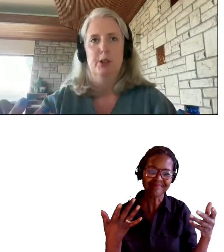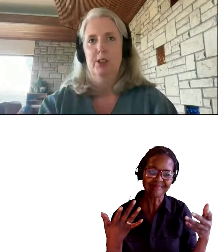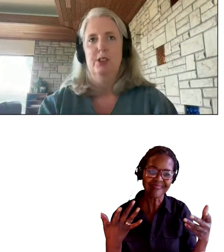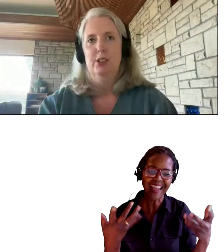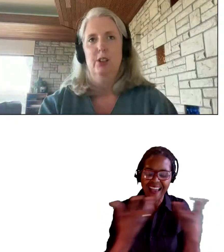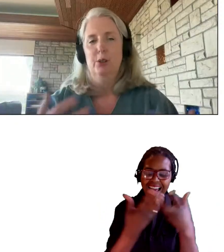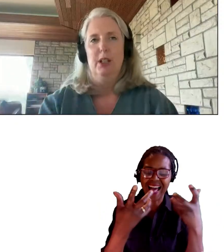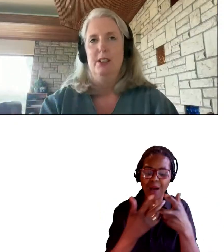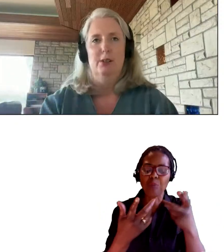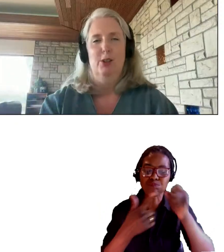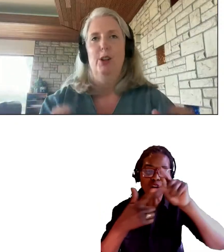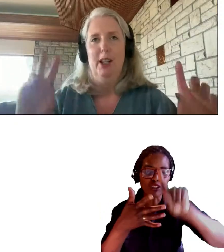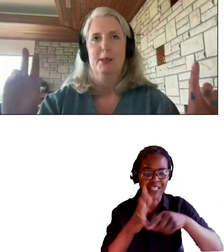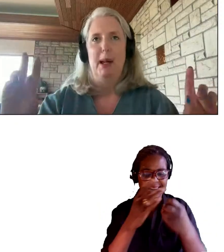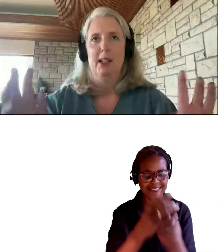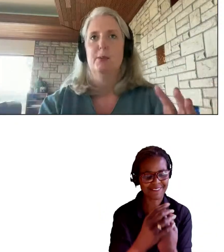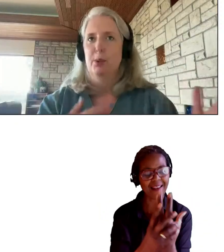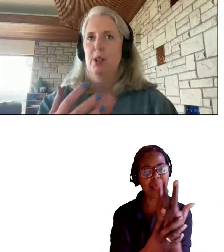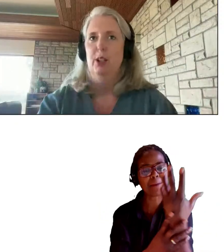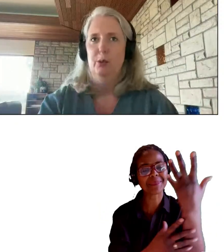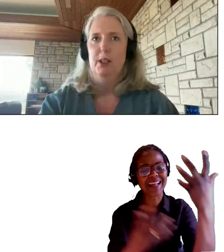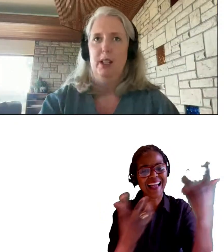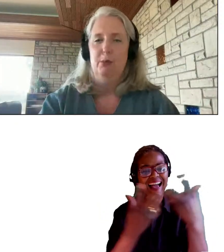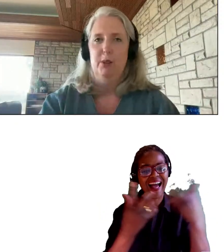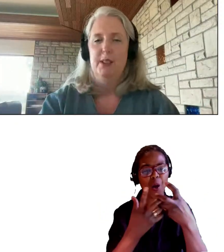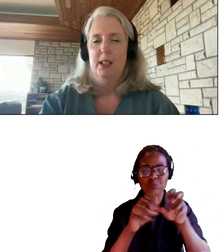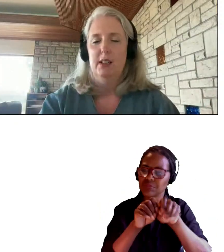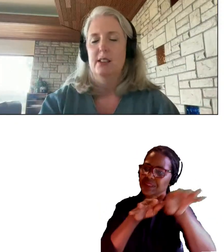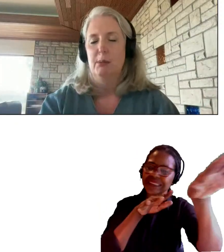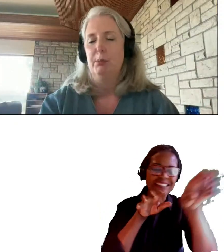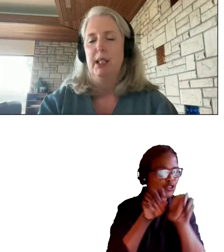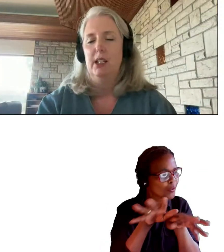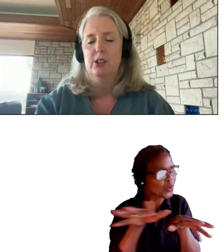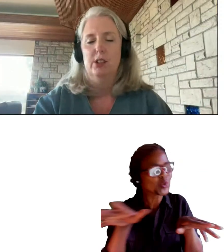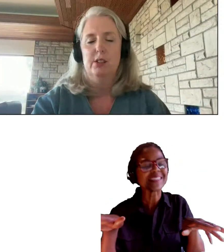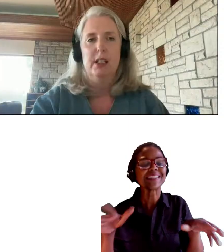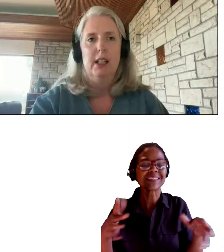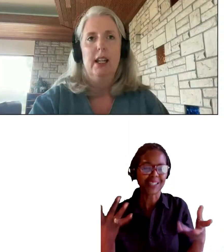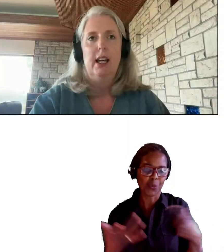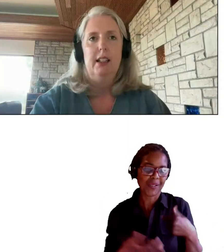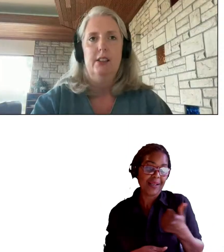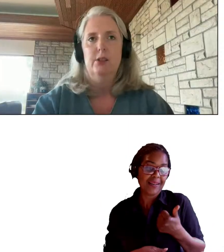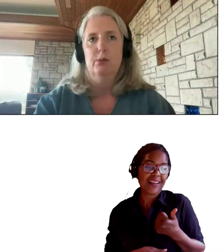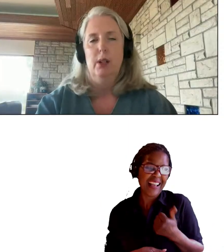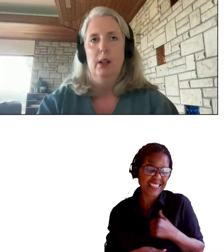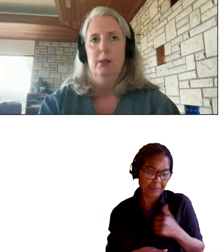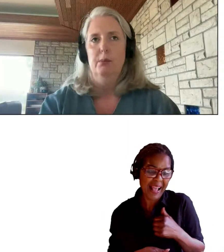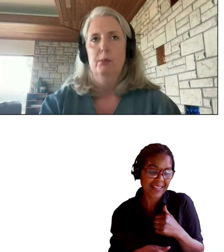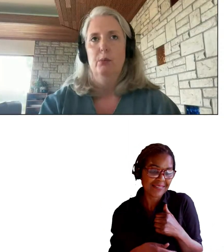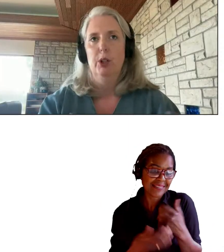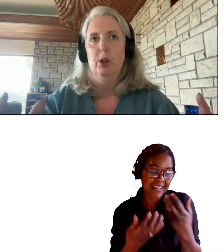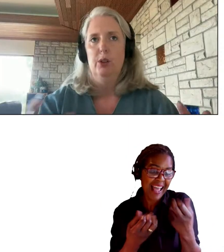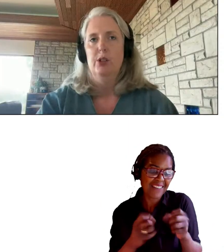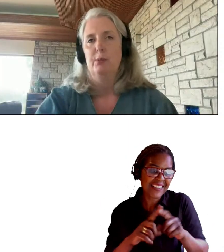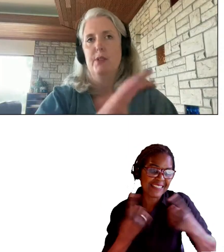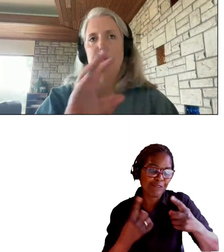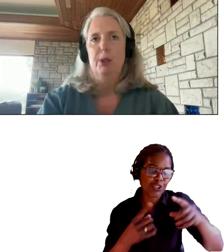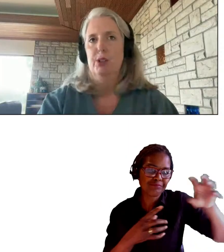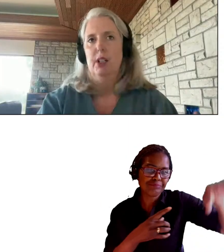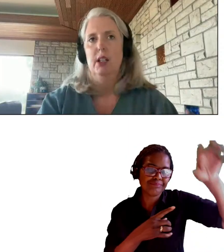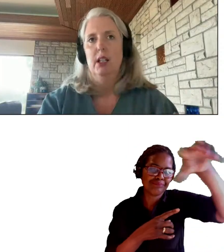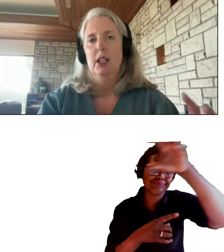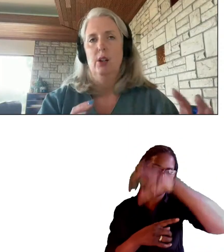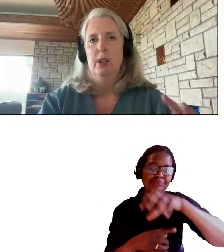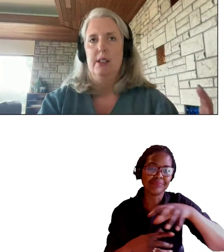or distributed, that's not expect, but, we'll see it in some applications. And, in terms